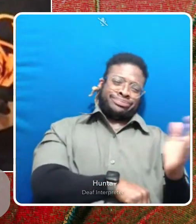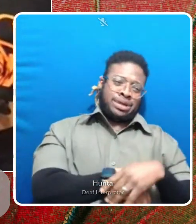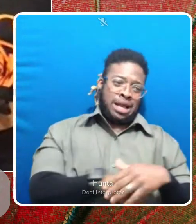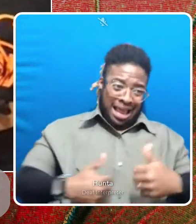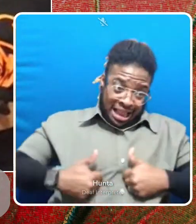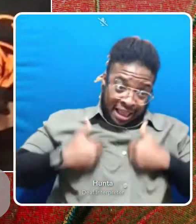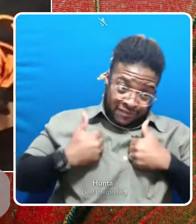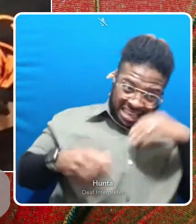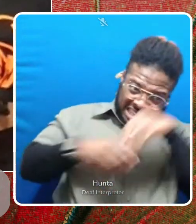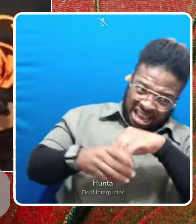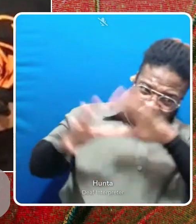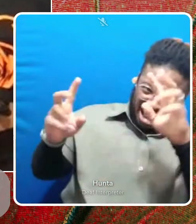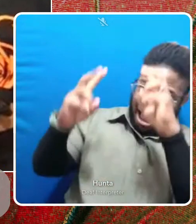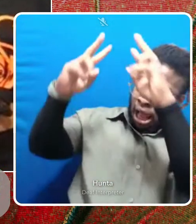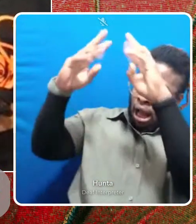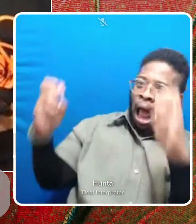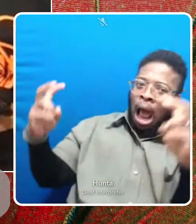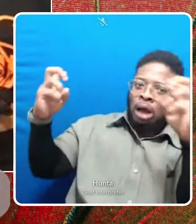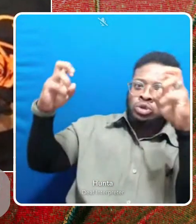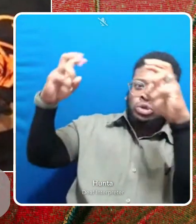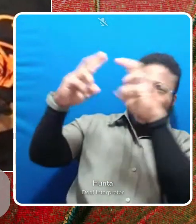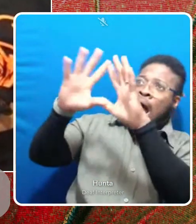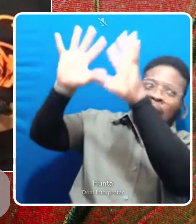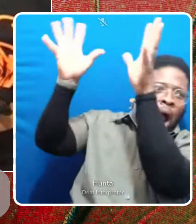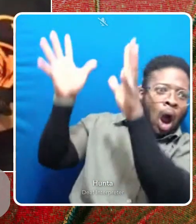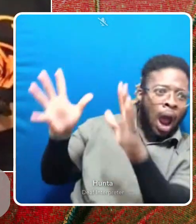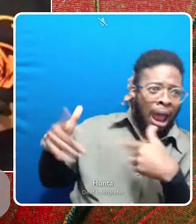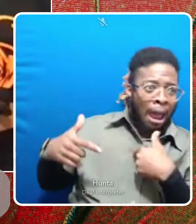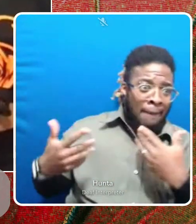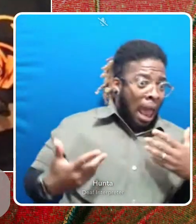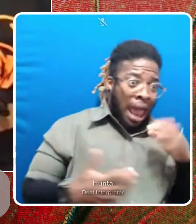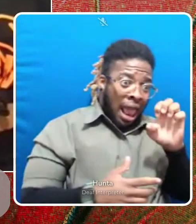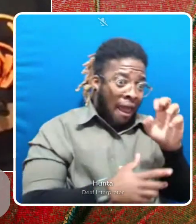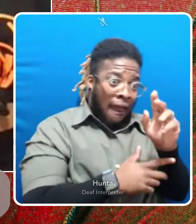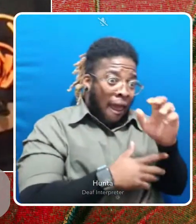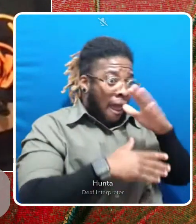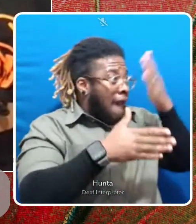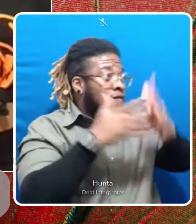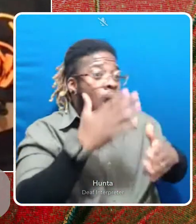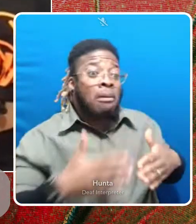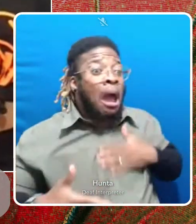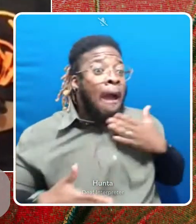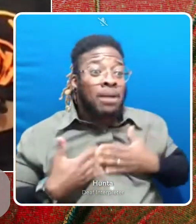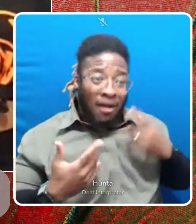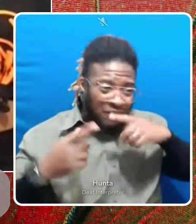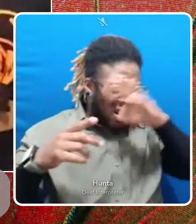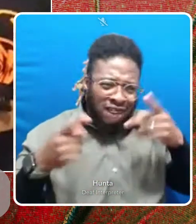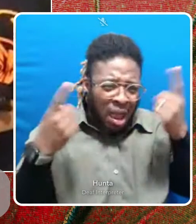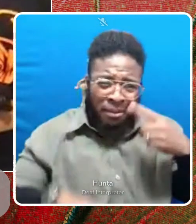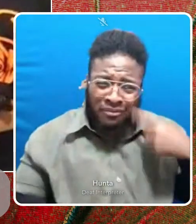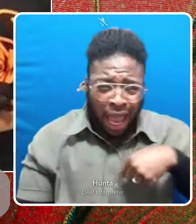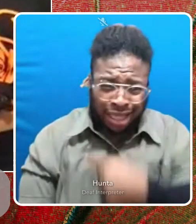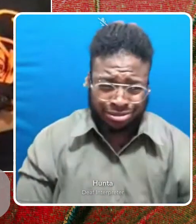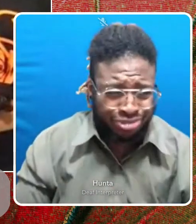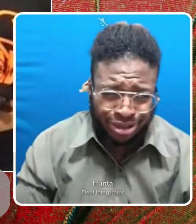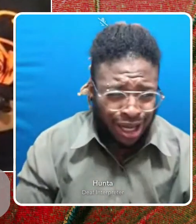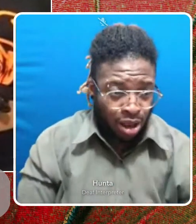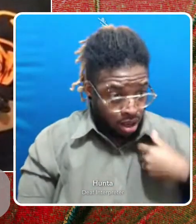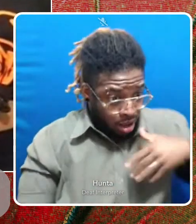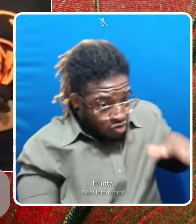afters. I wasn't born with still white skin. I am not a princess, raised by anxiety instead of a stepmother. Hurtful